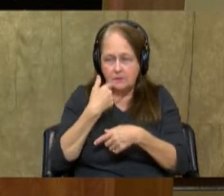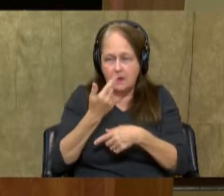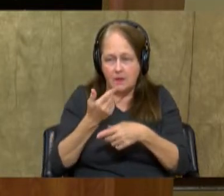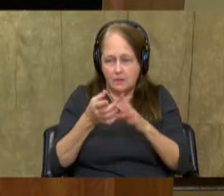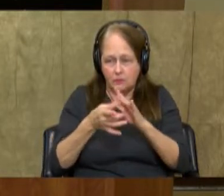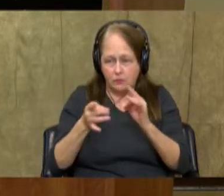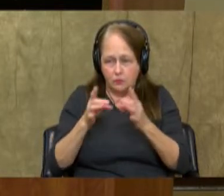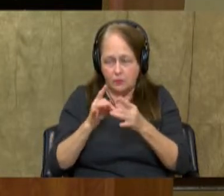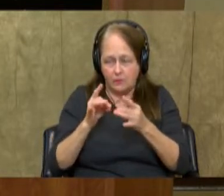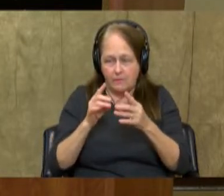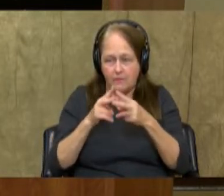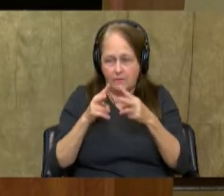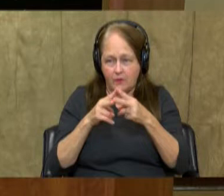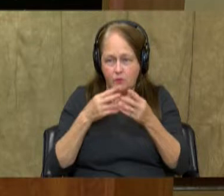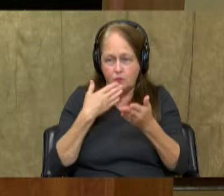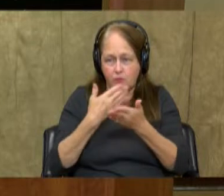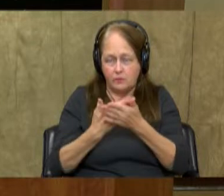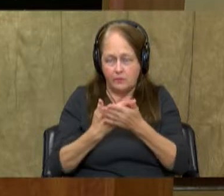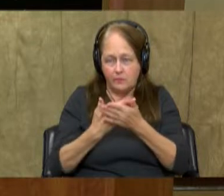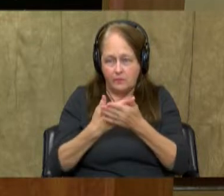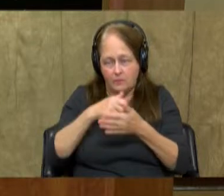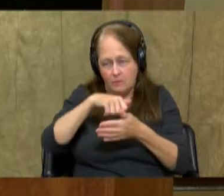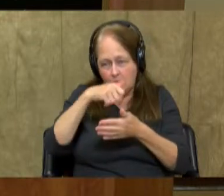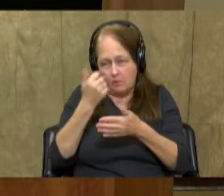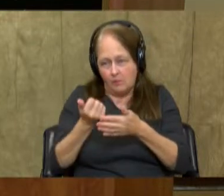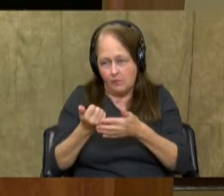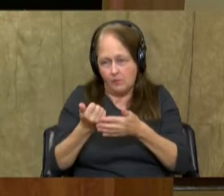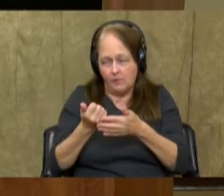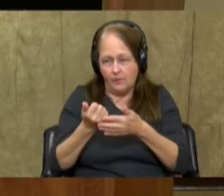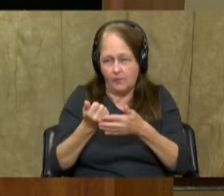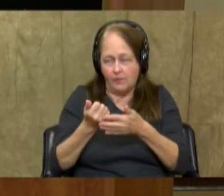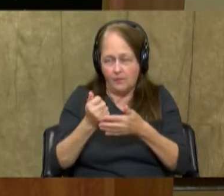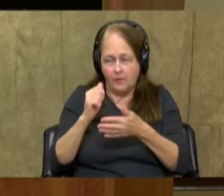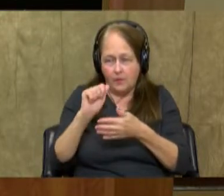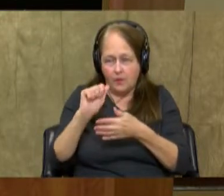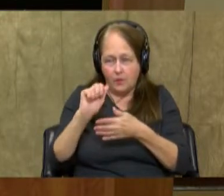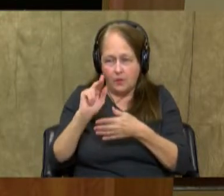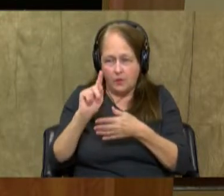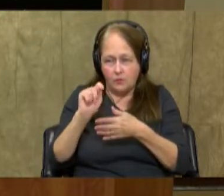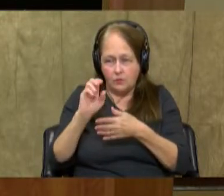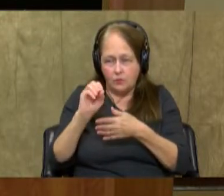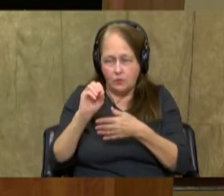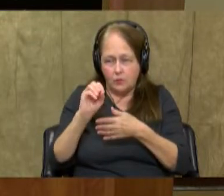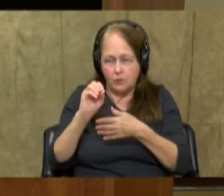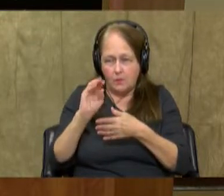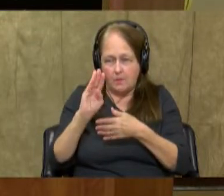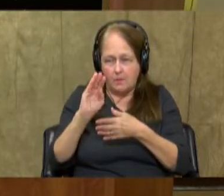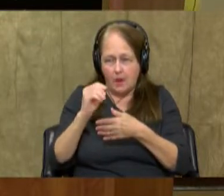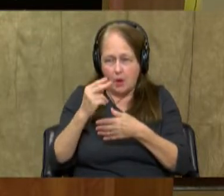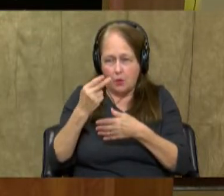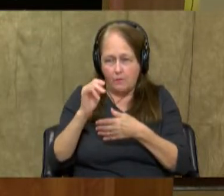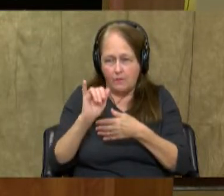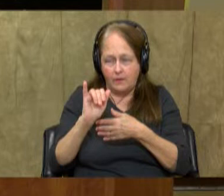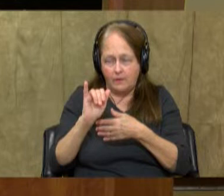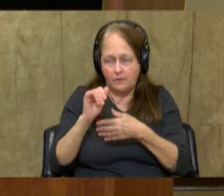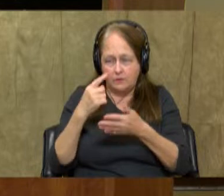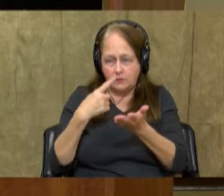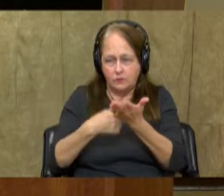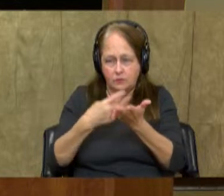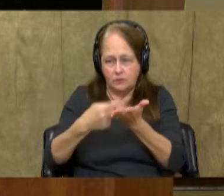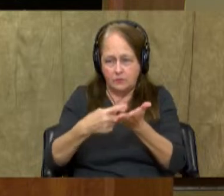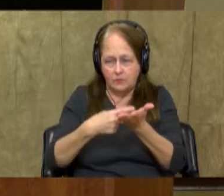story. Very good. Now, there's some other things about an autobiography that we need to discuss.